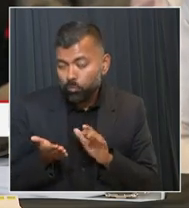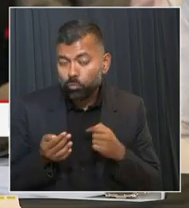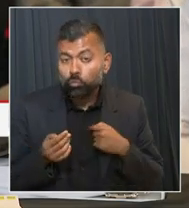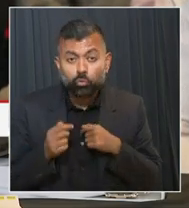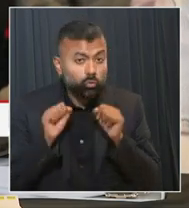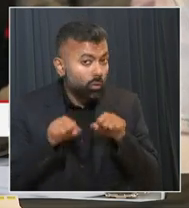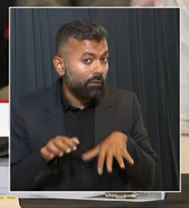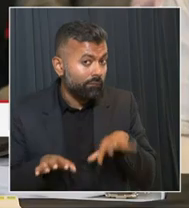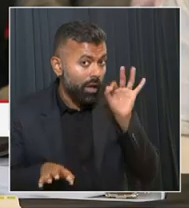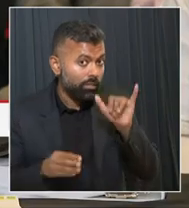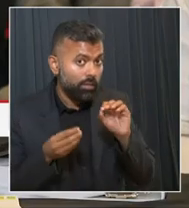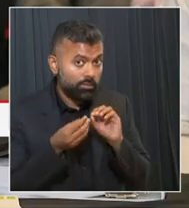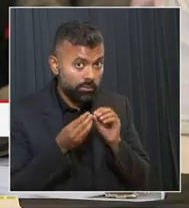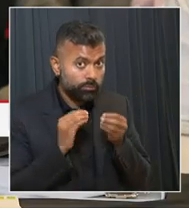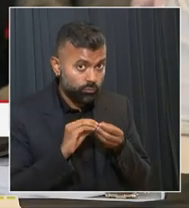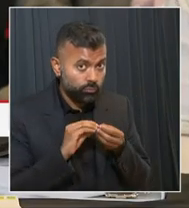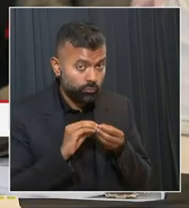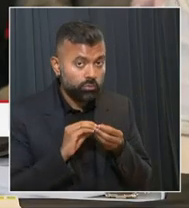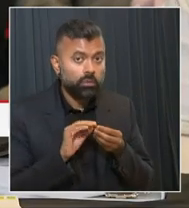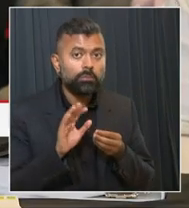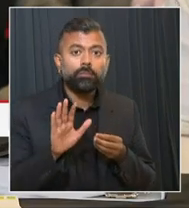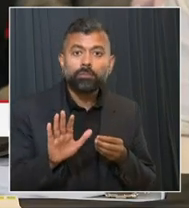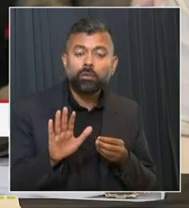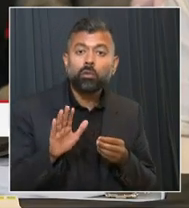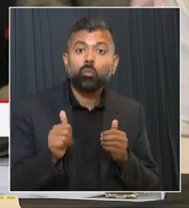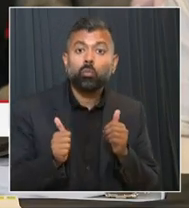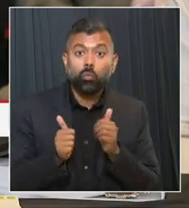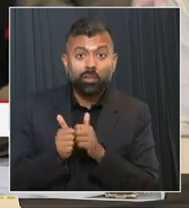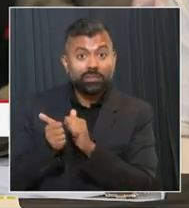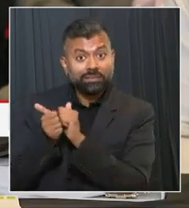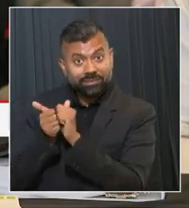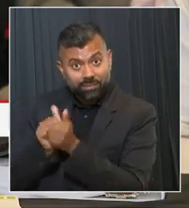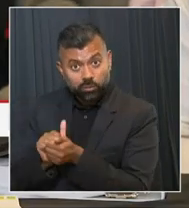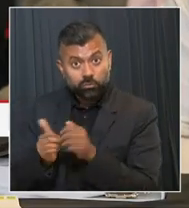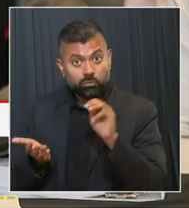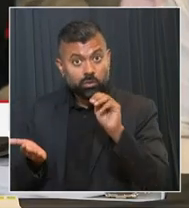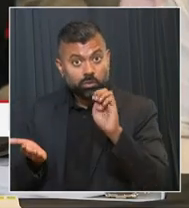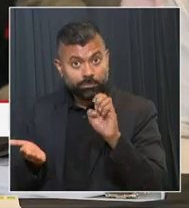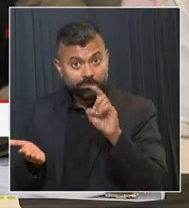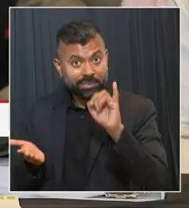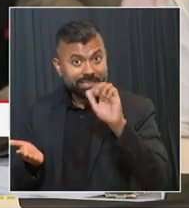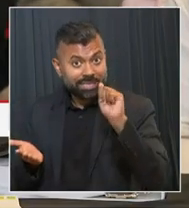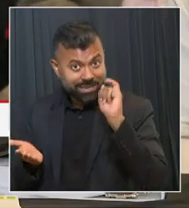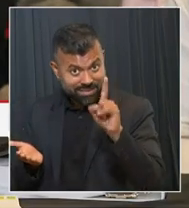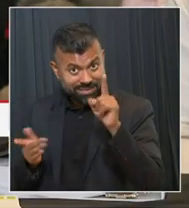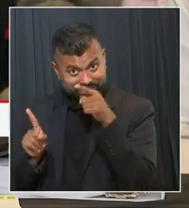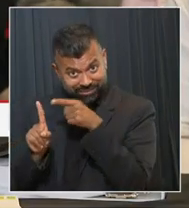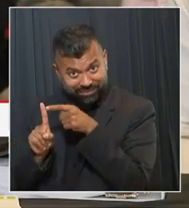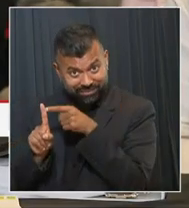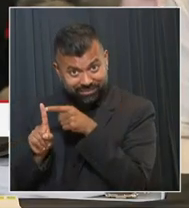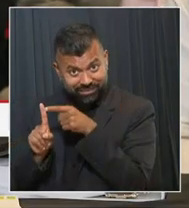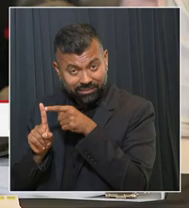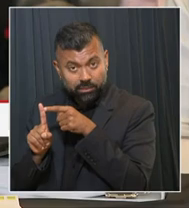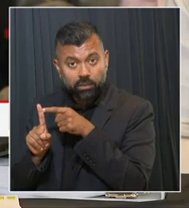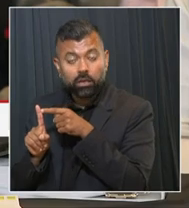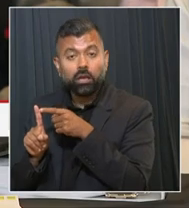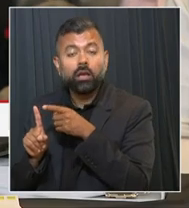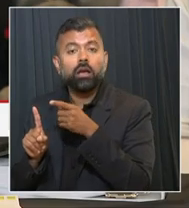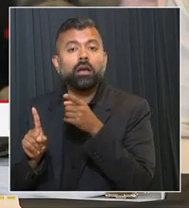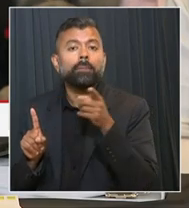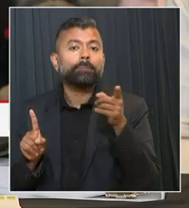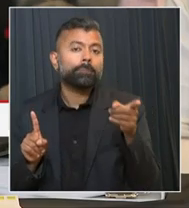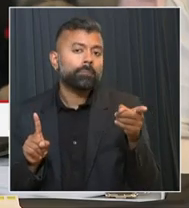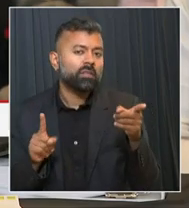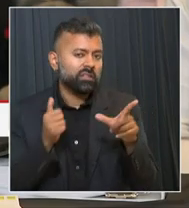the change in the Medicaid program that Wayne has talked about, I think we have 25,000